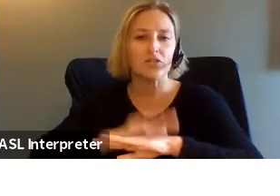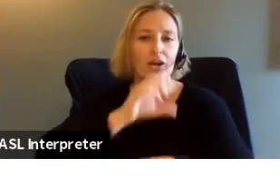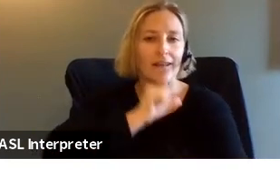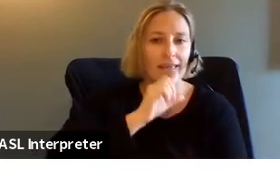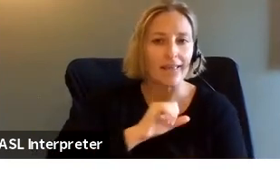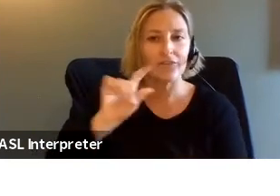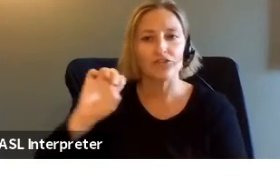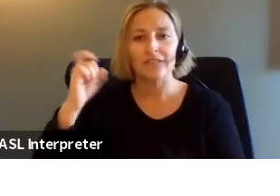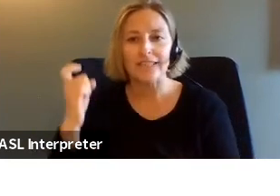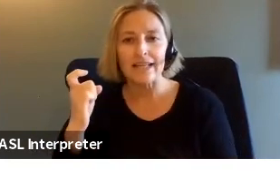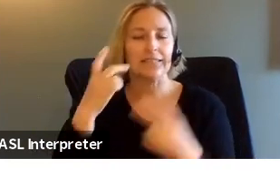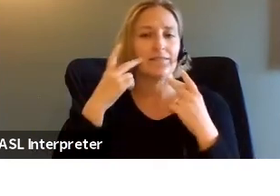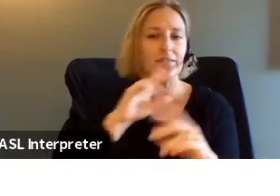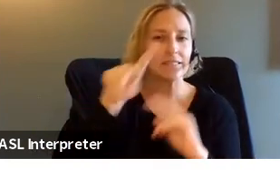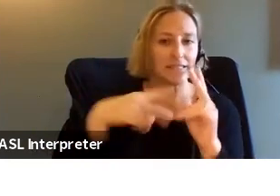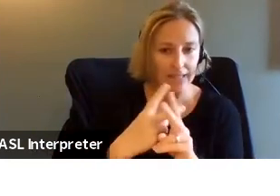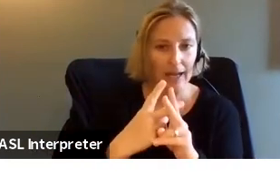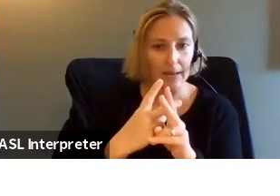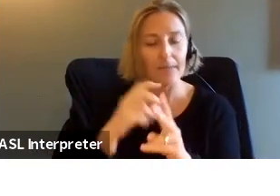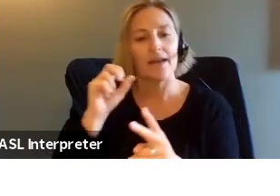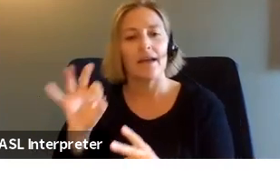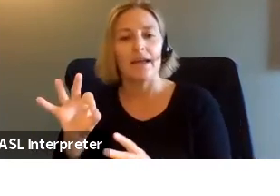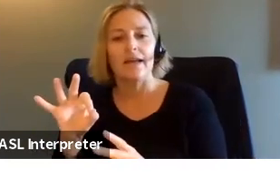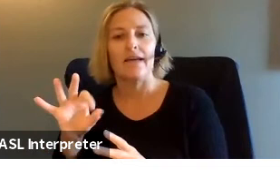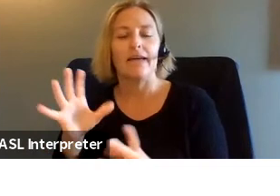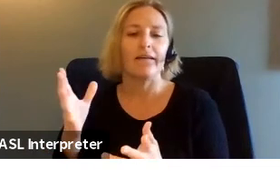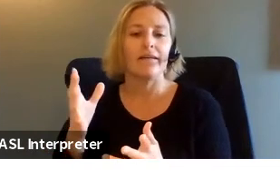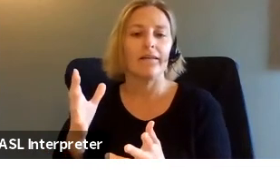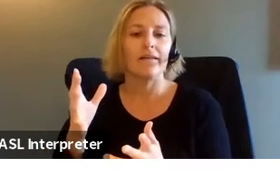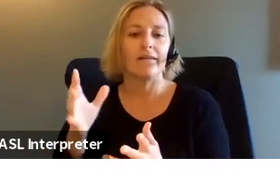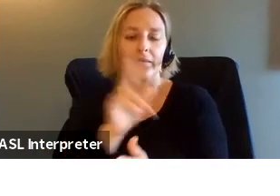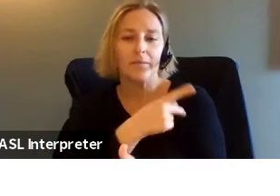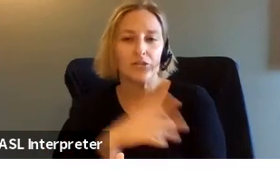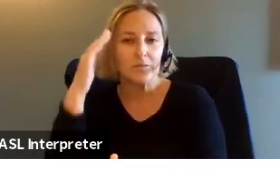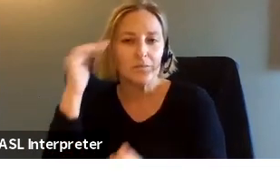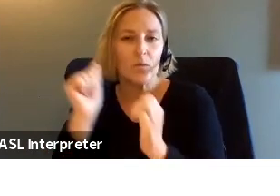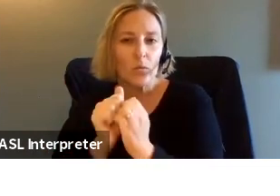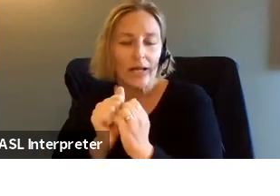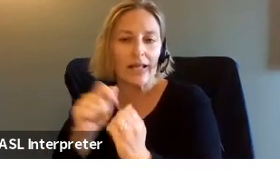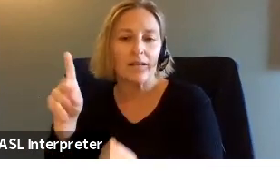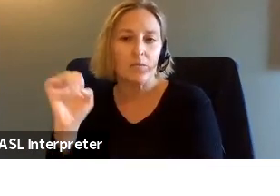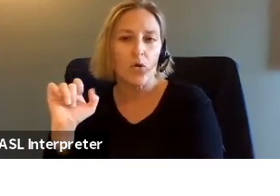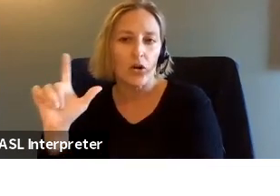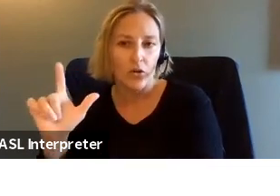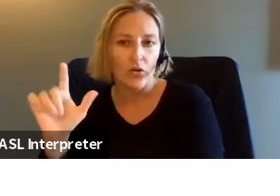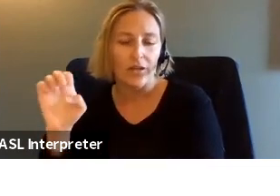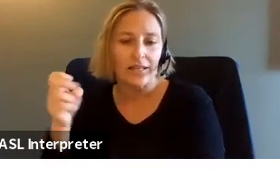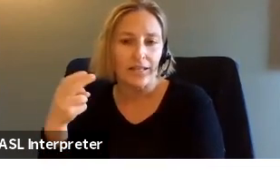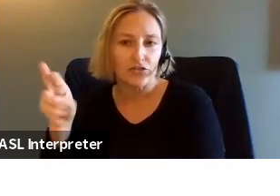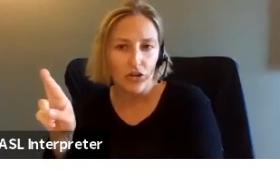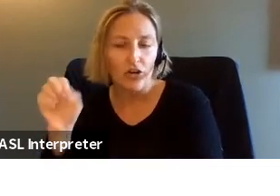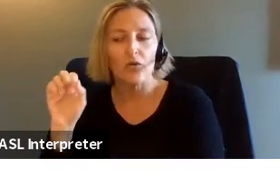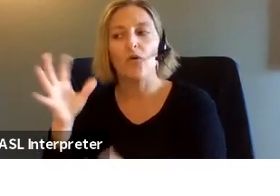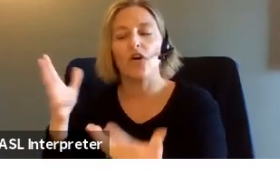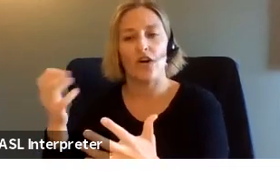type, and whether or not patients were familiar with the portal or with the EHR portal or were already enrolled